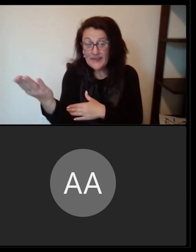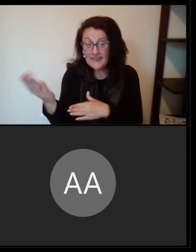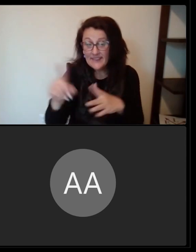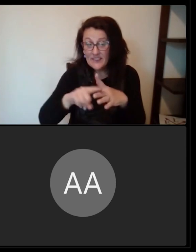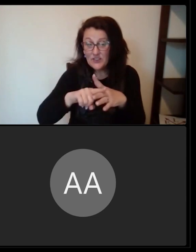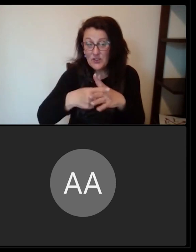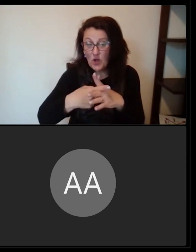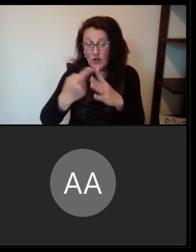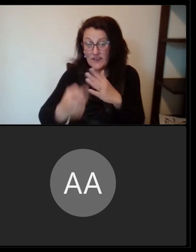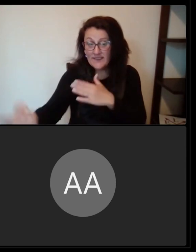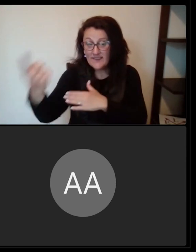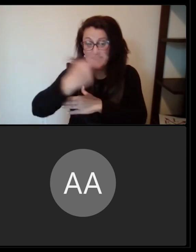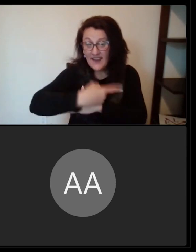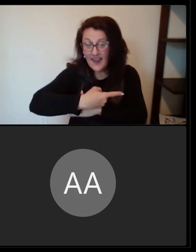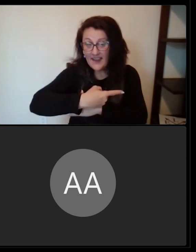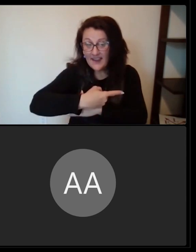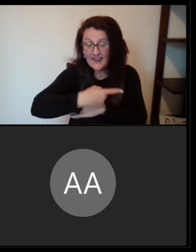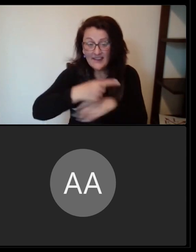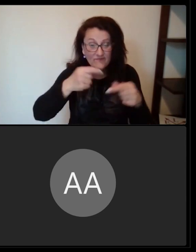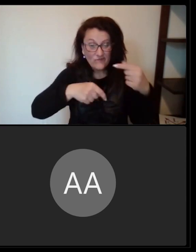just gonna scroll back here